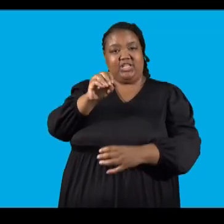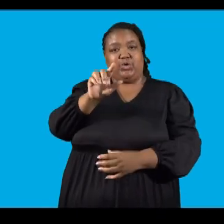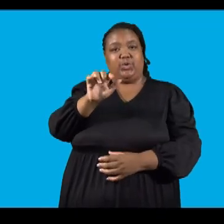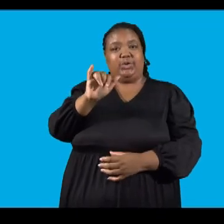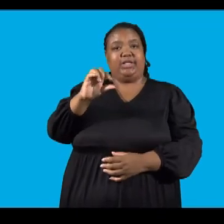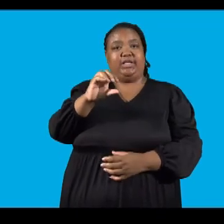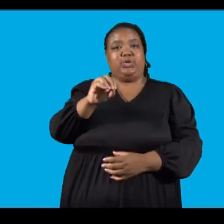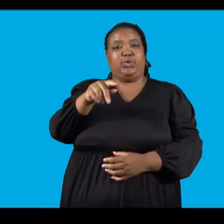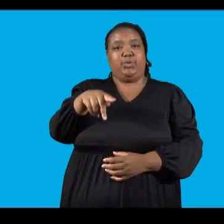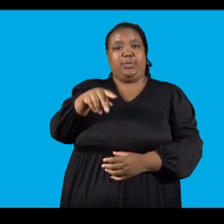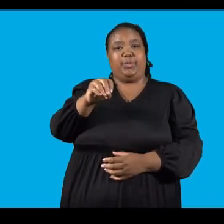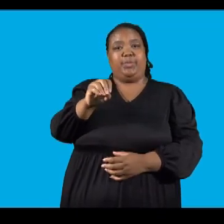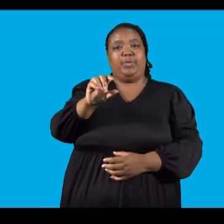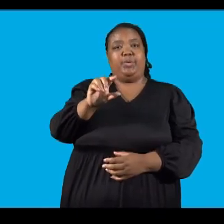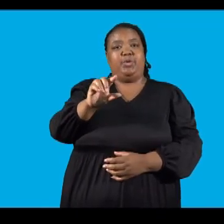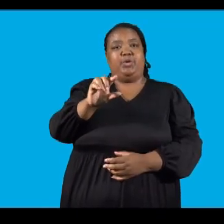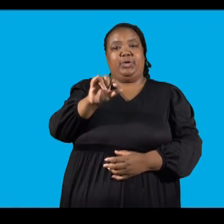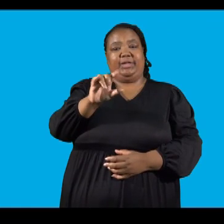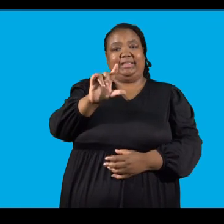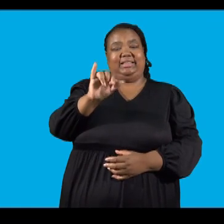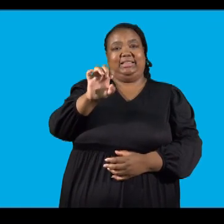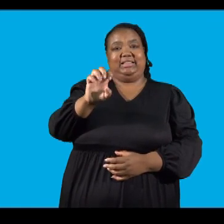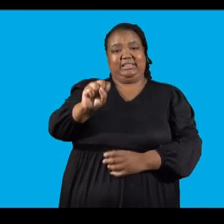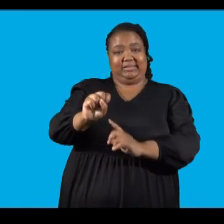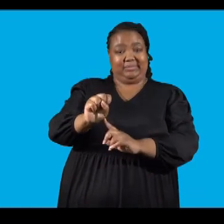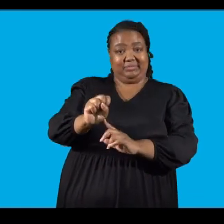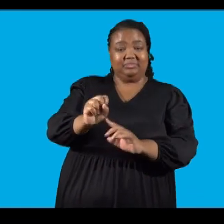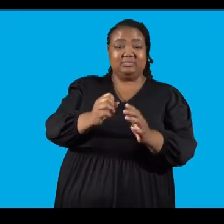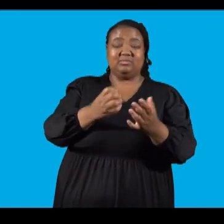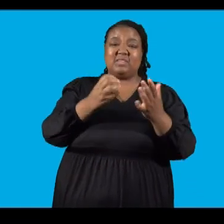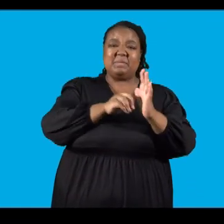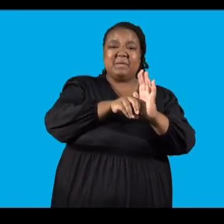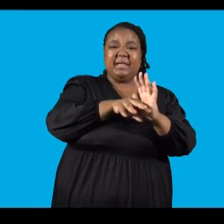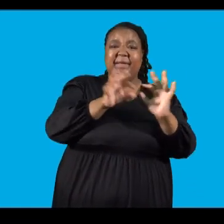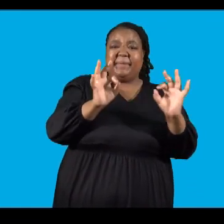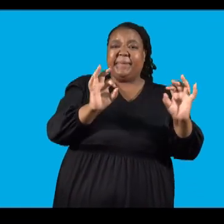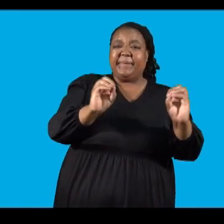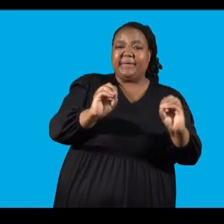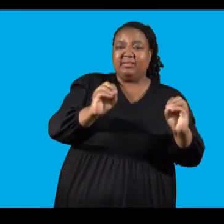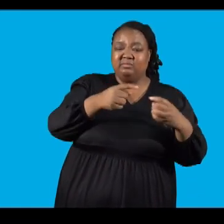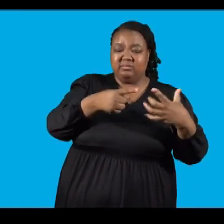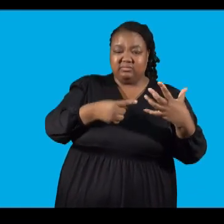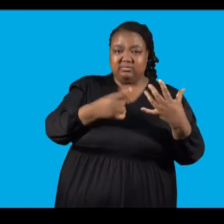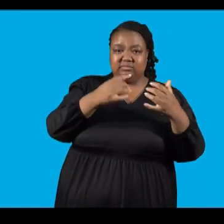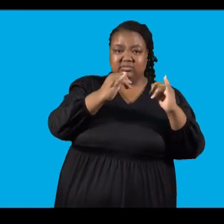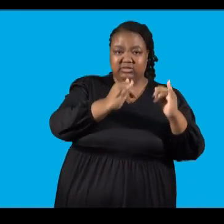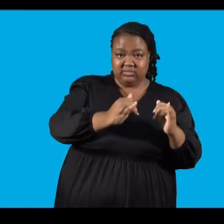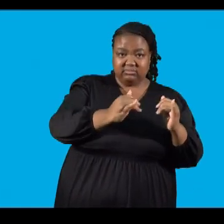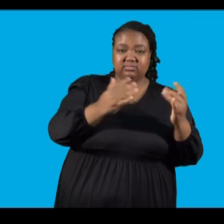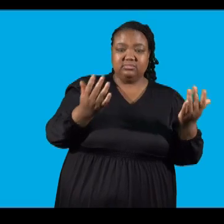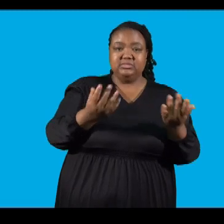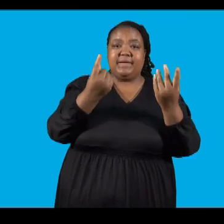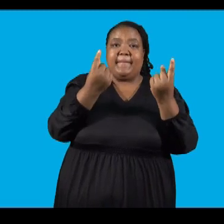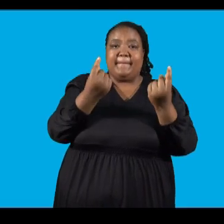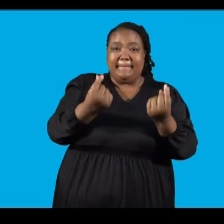oligopolies. So we're going to study the dynamics of imperfect markets with the aid of cost